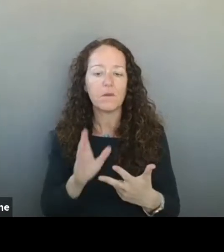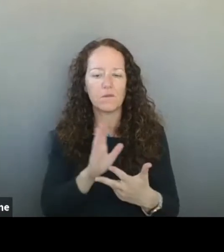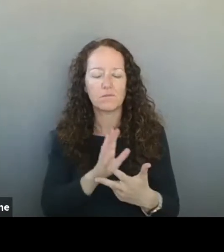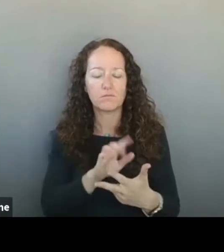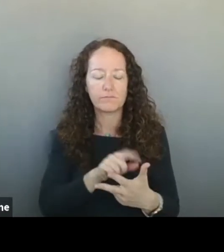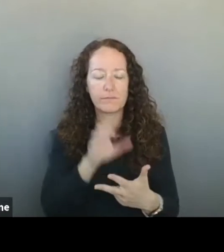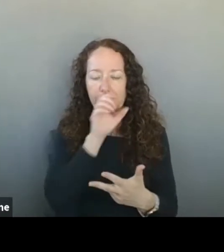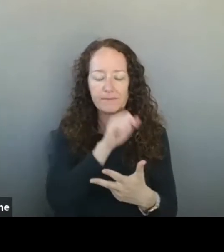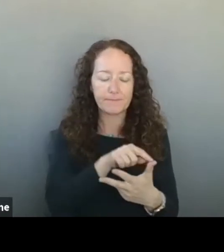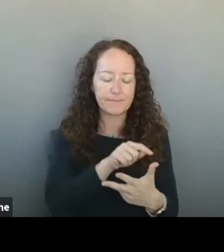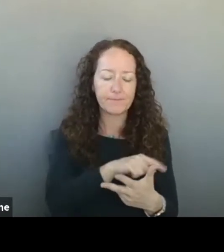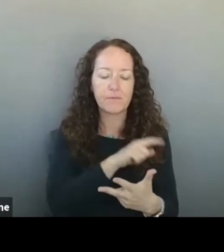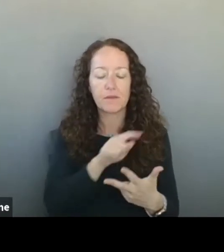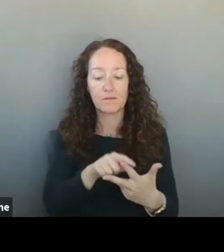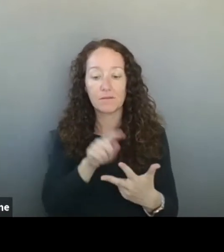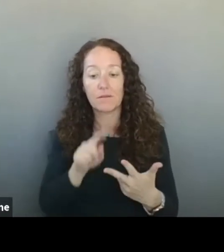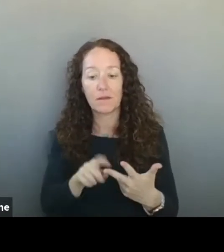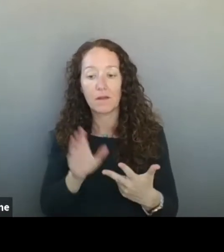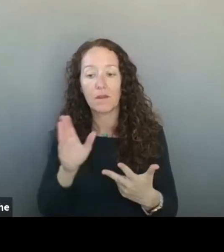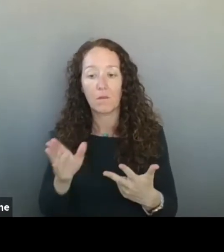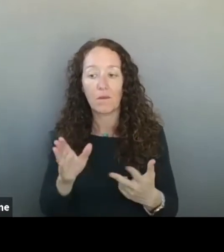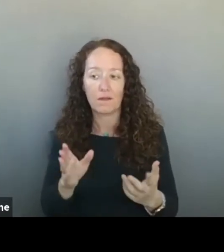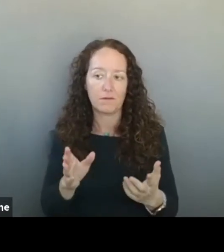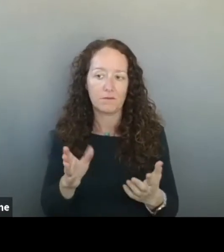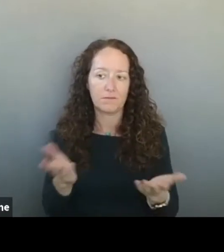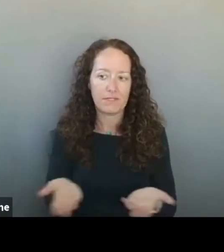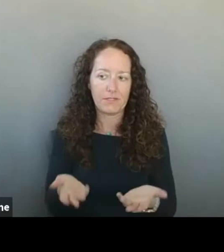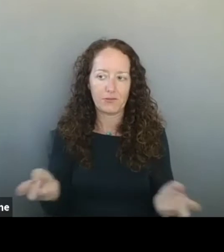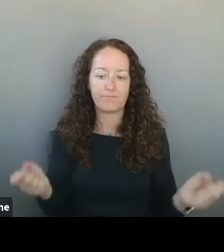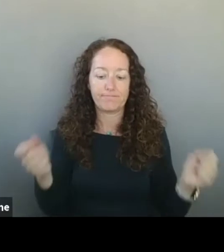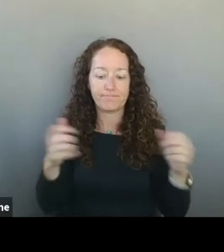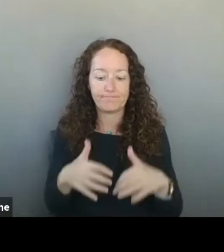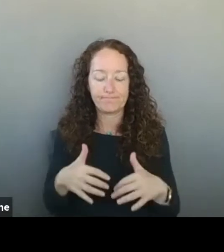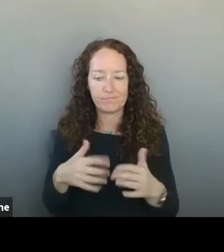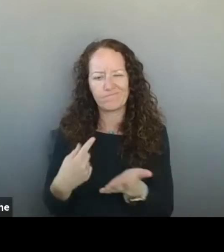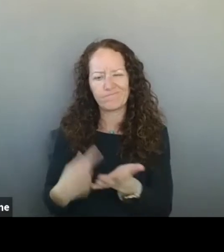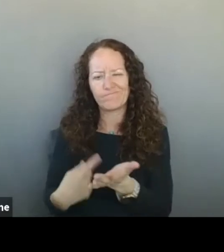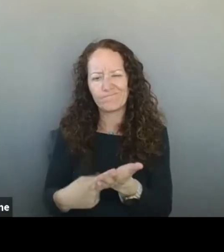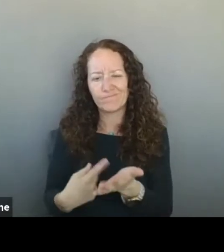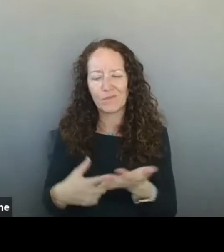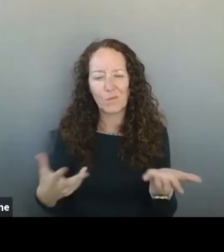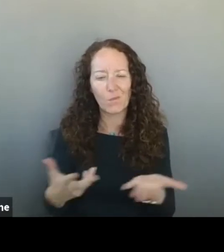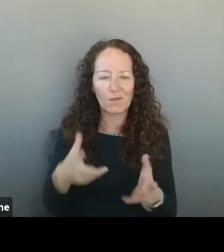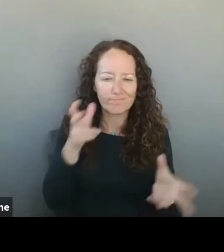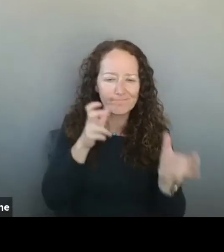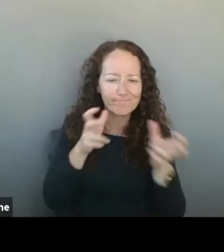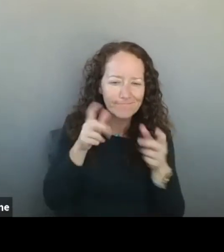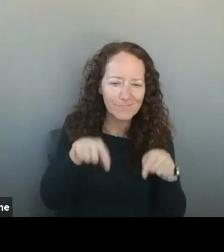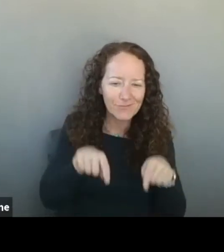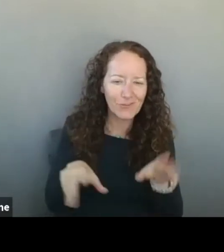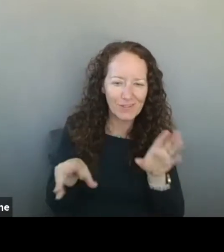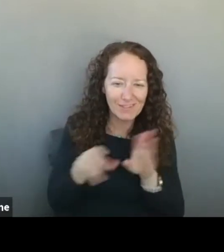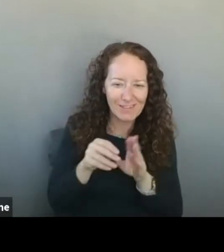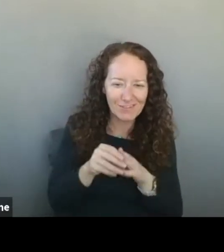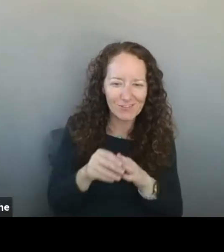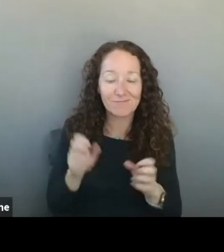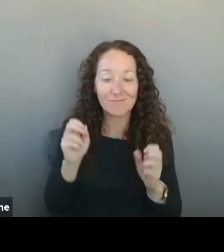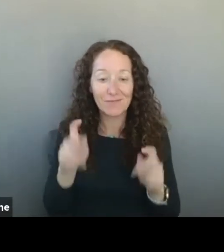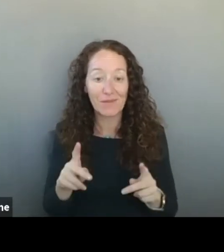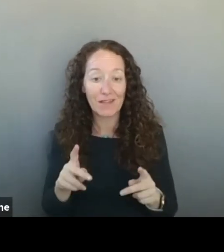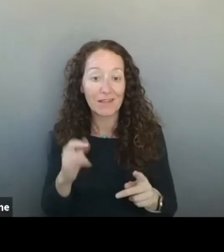excited to have them all here to debrief after this session. So just hang around and we'll invite you to be panelists if you want to take part in the